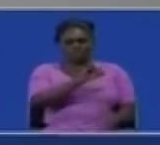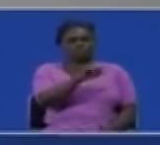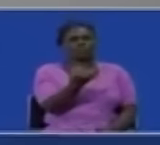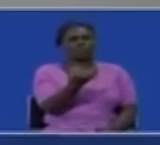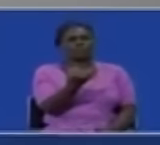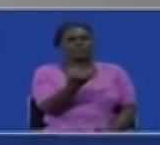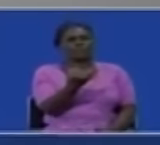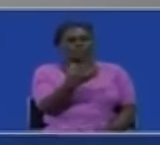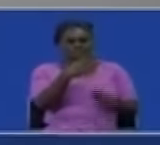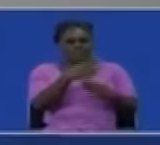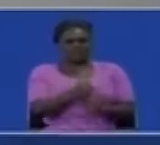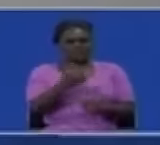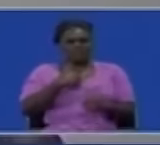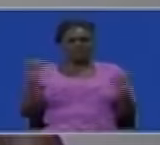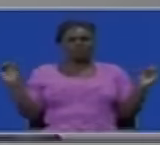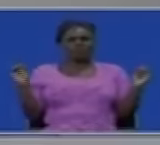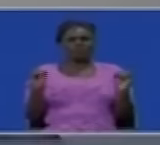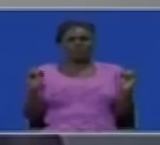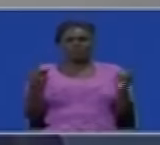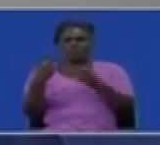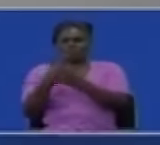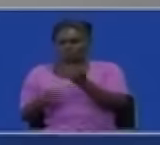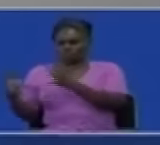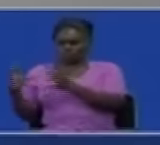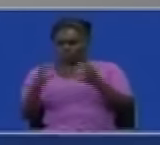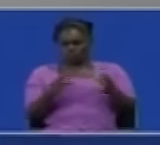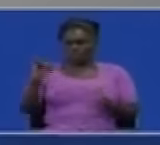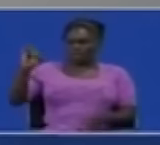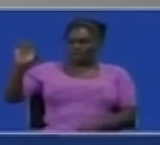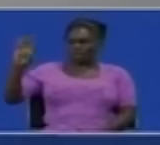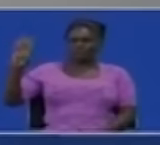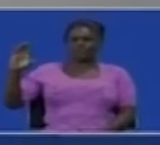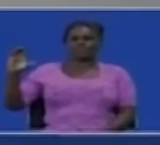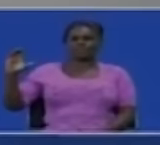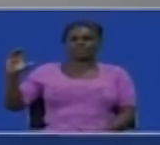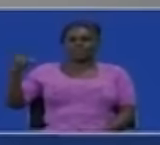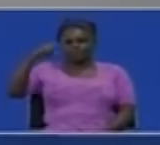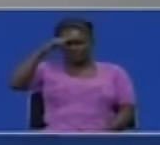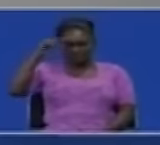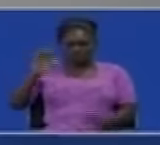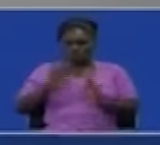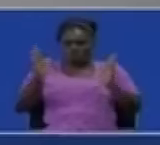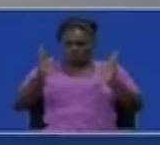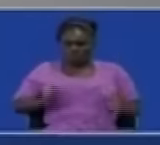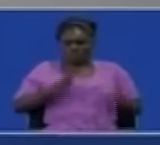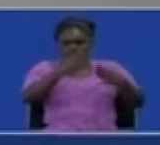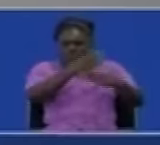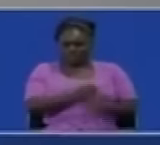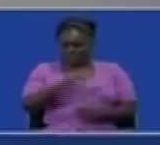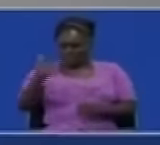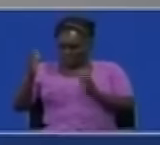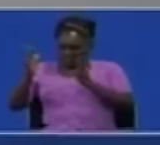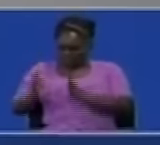be contesting this election. There's a lack of trust in the IEBC itself. And because nobody trusts the other